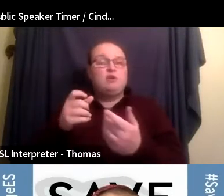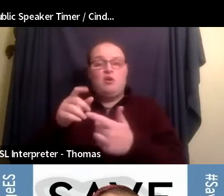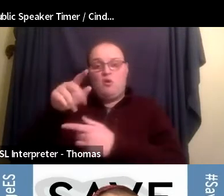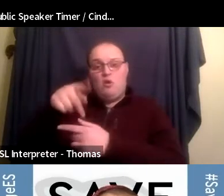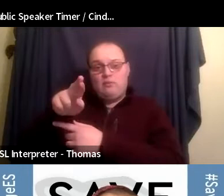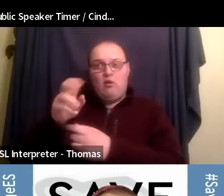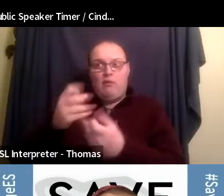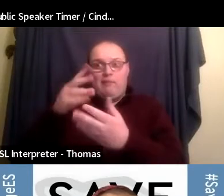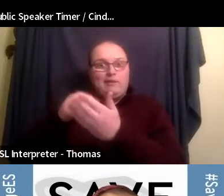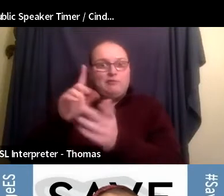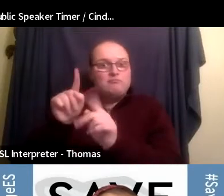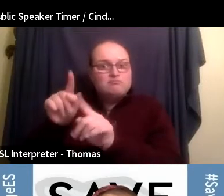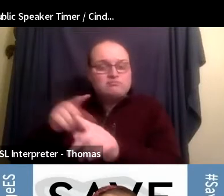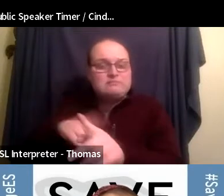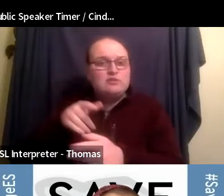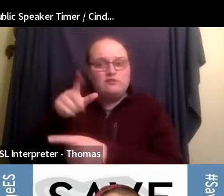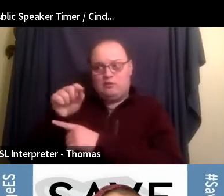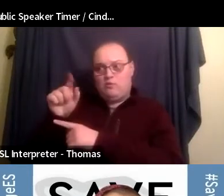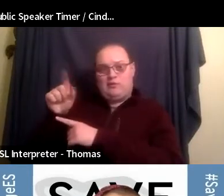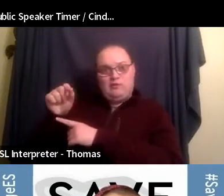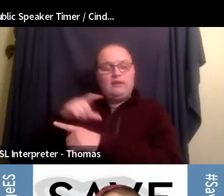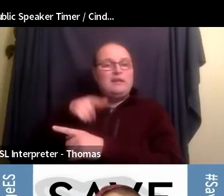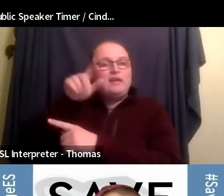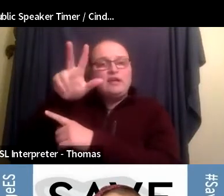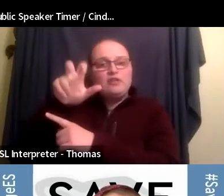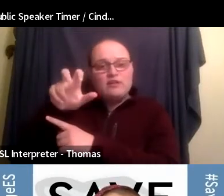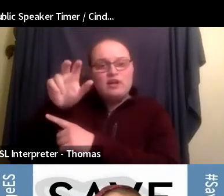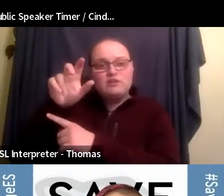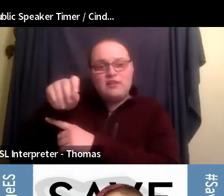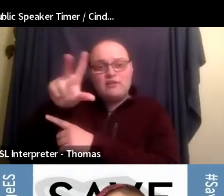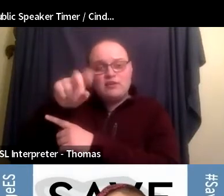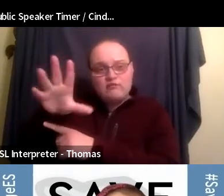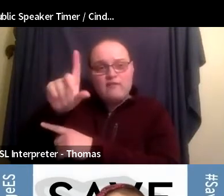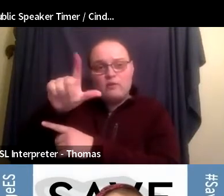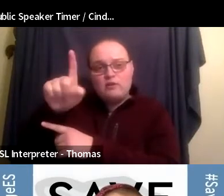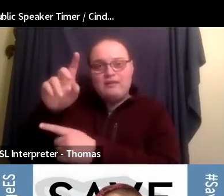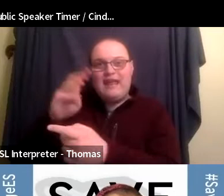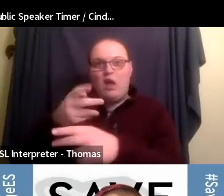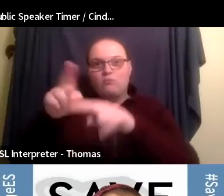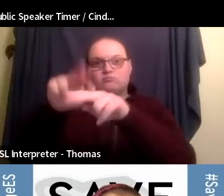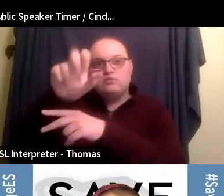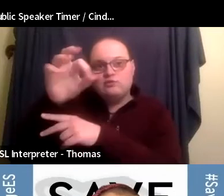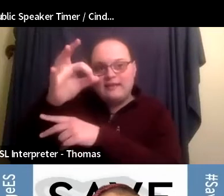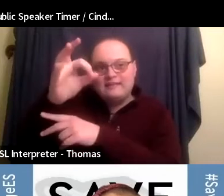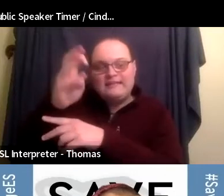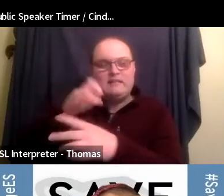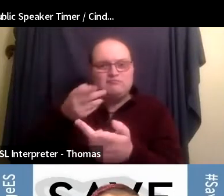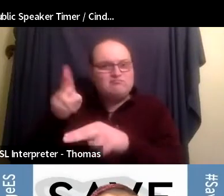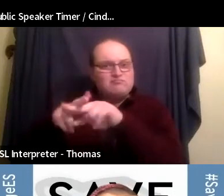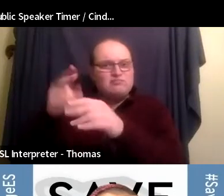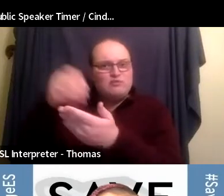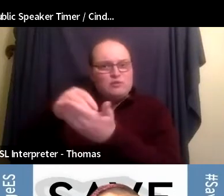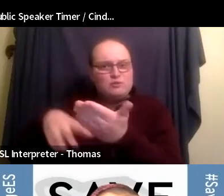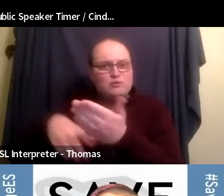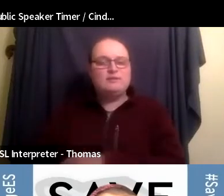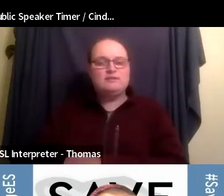from 219 in 2020 to 305 in 2021 to currently 319. The upward trajectory